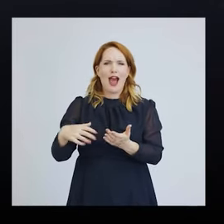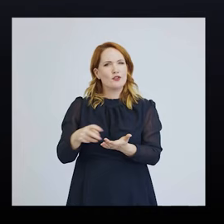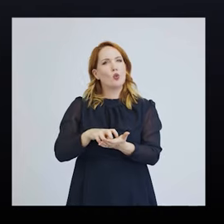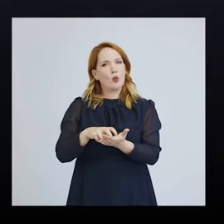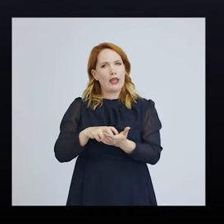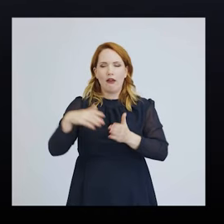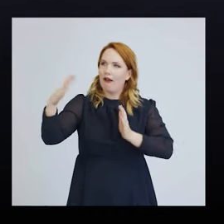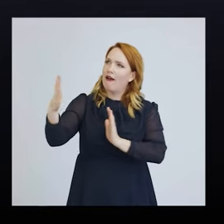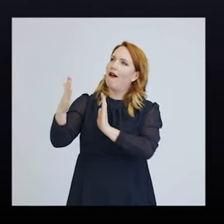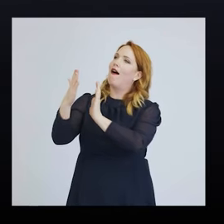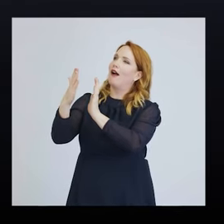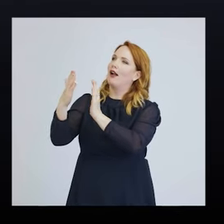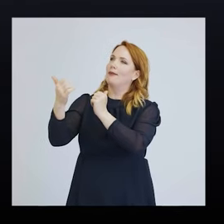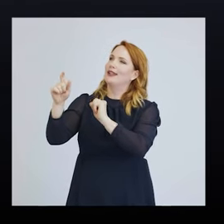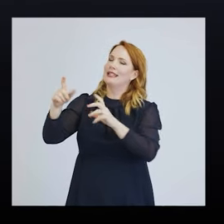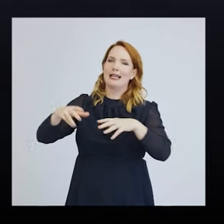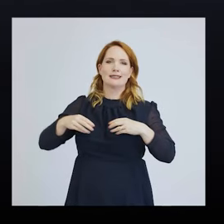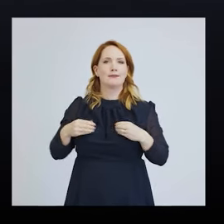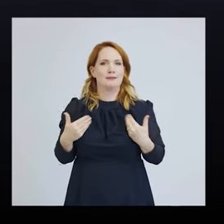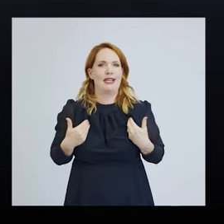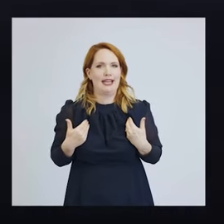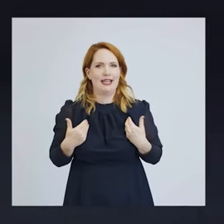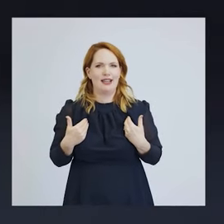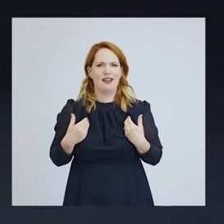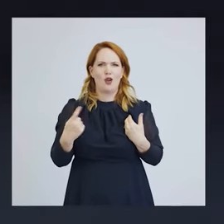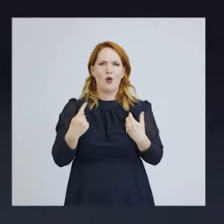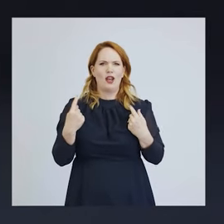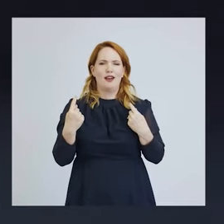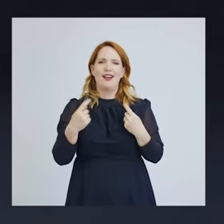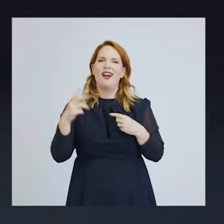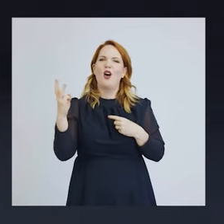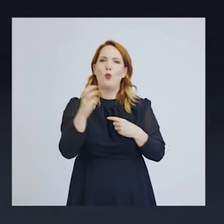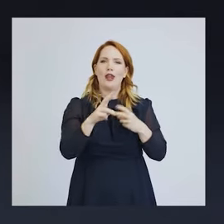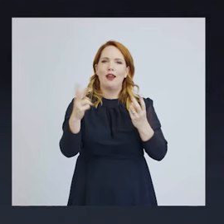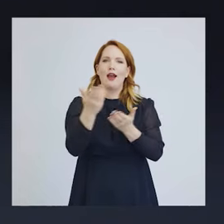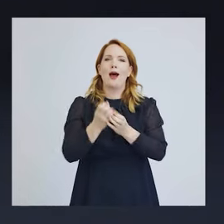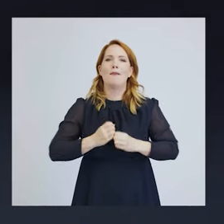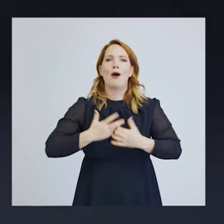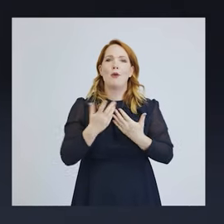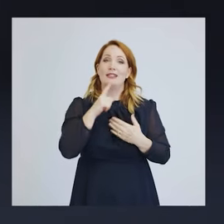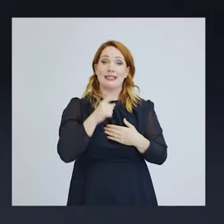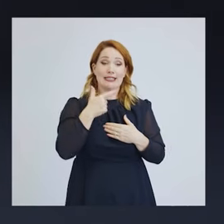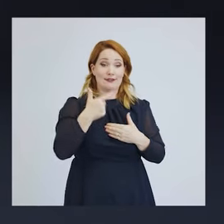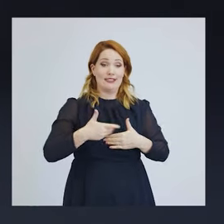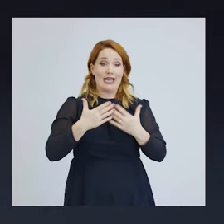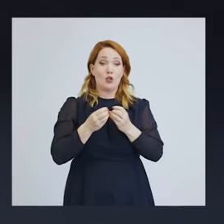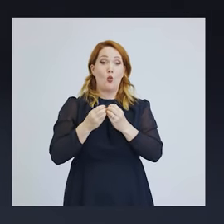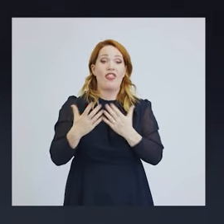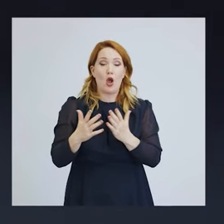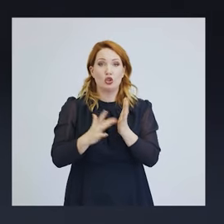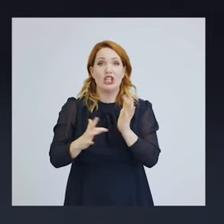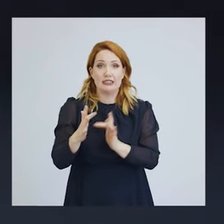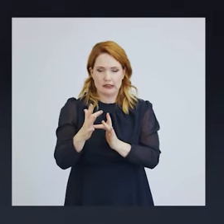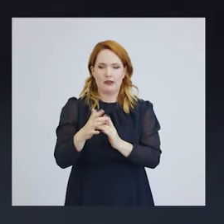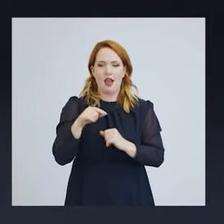weakness. I also realized I had to come weak before God. There's a beautiful cheesy poet that wrote,